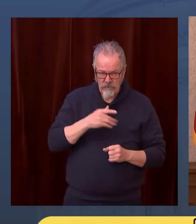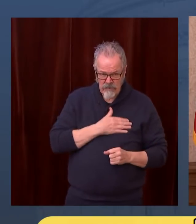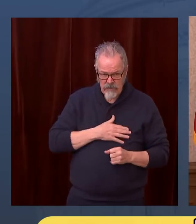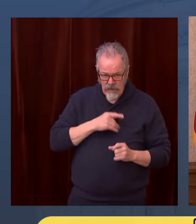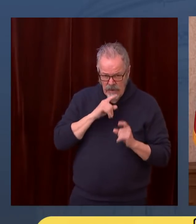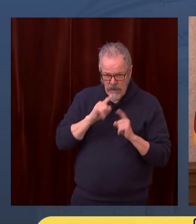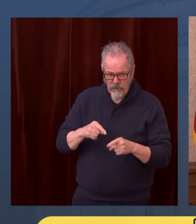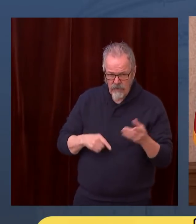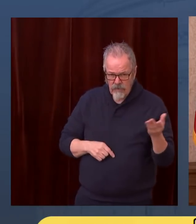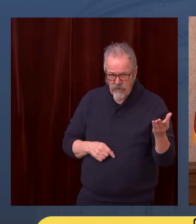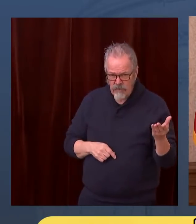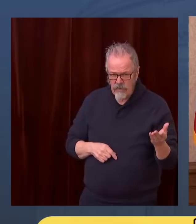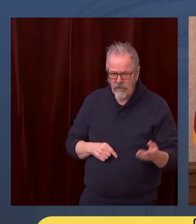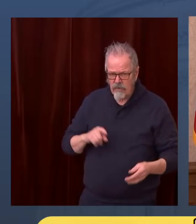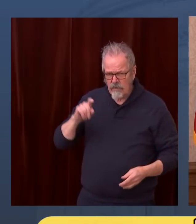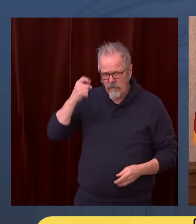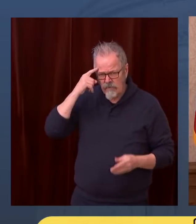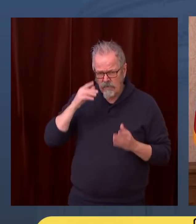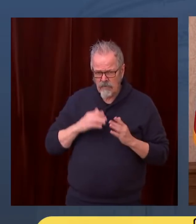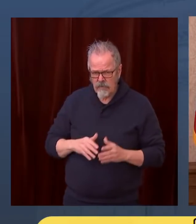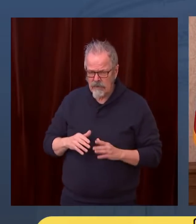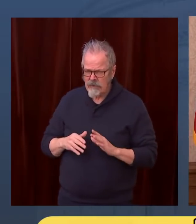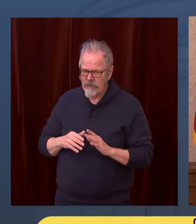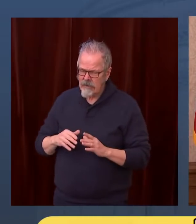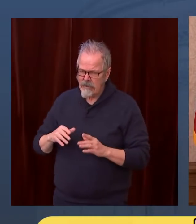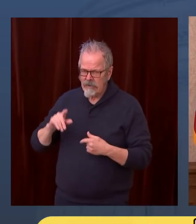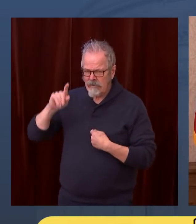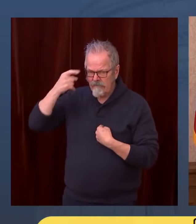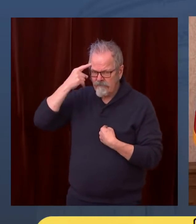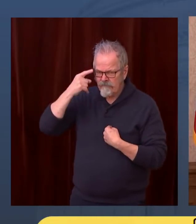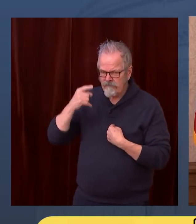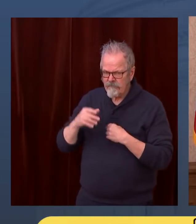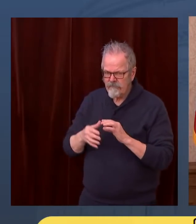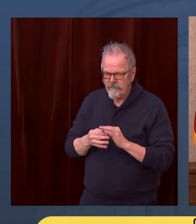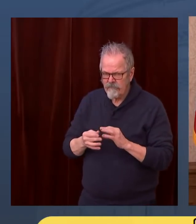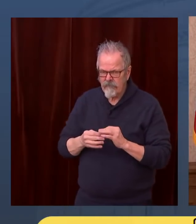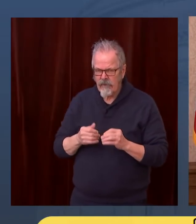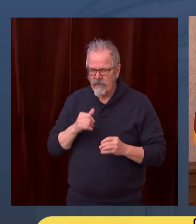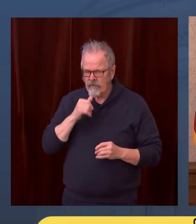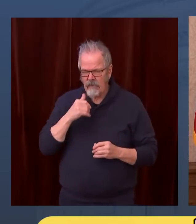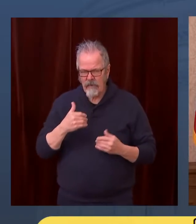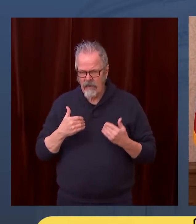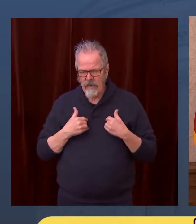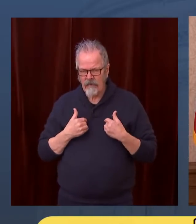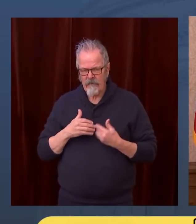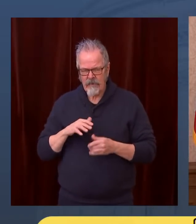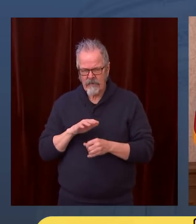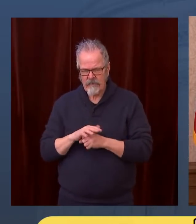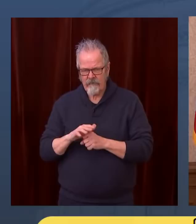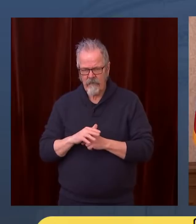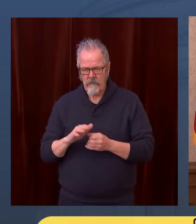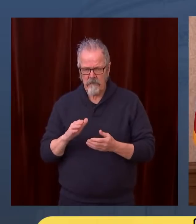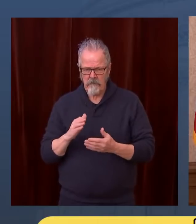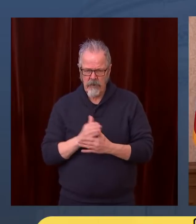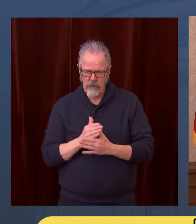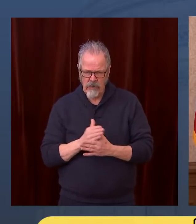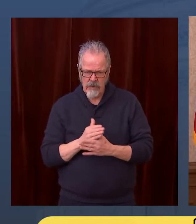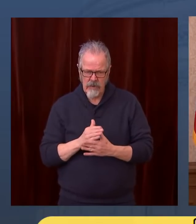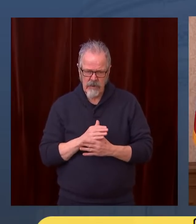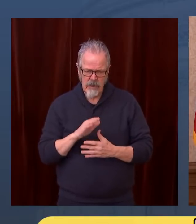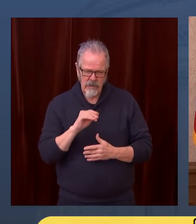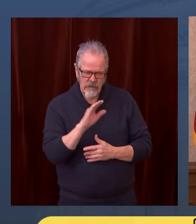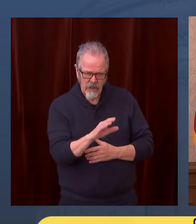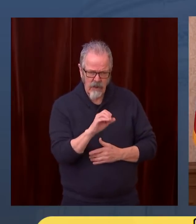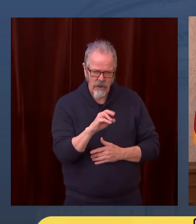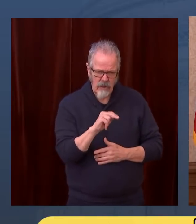that there isn't enough acuity between cities or counties, basically for one reason or another, to